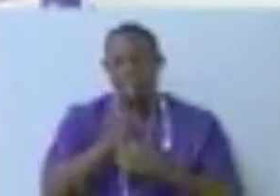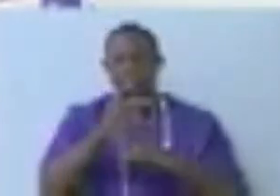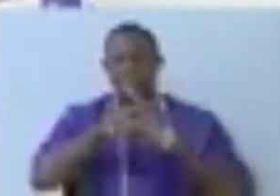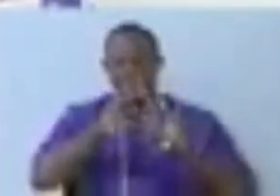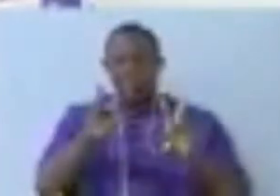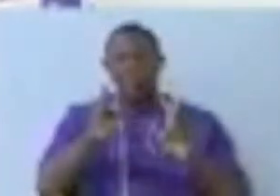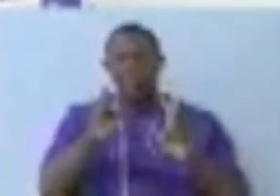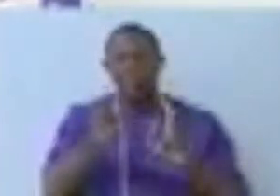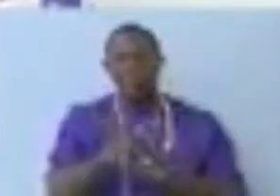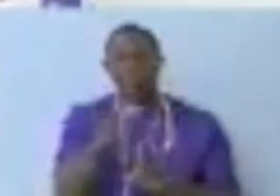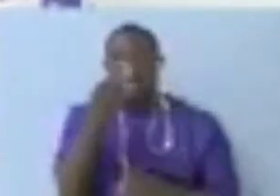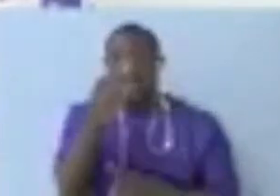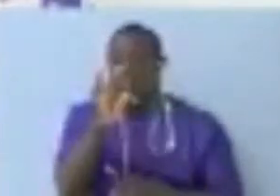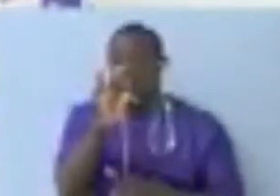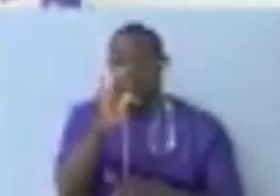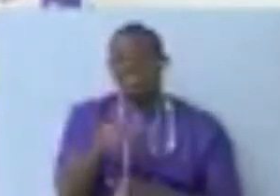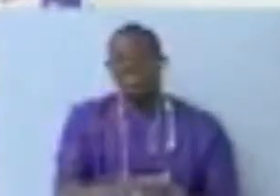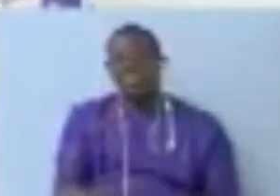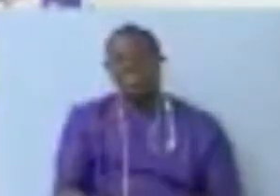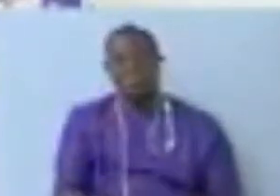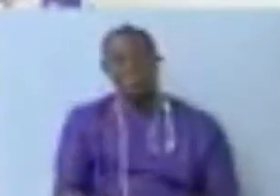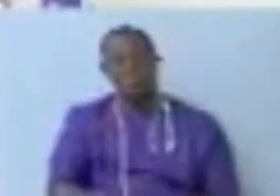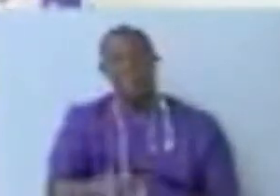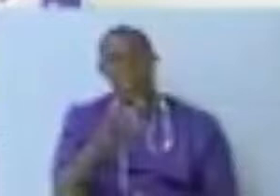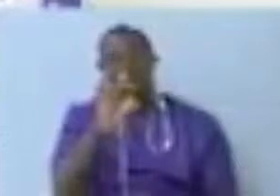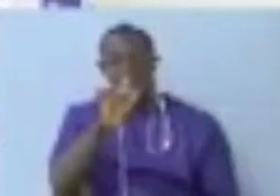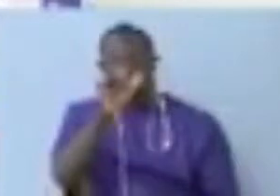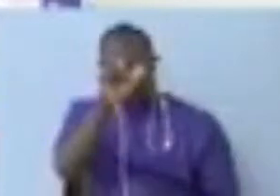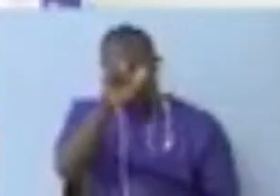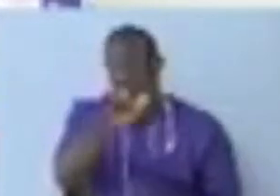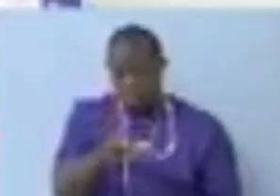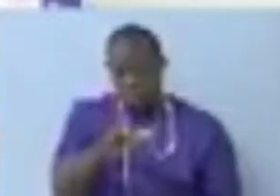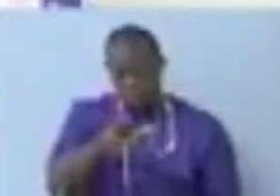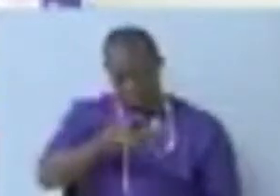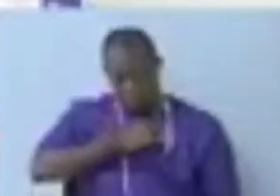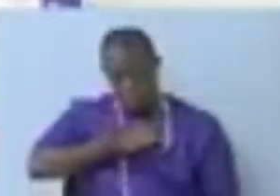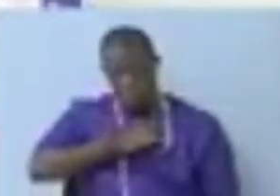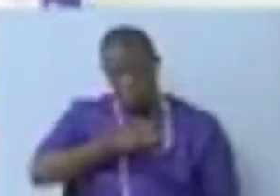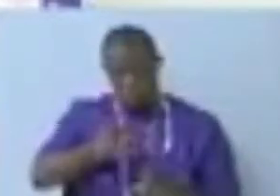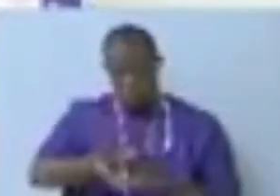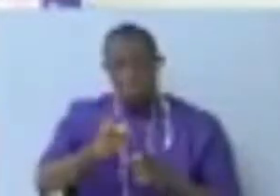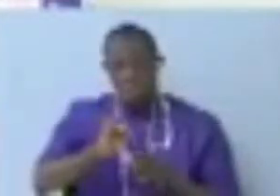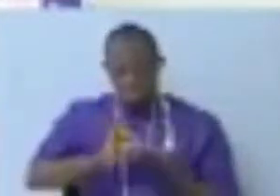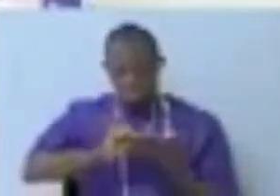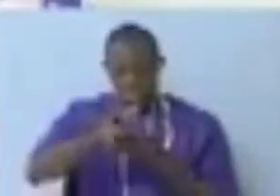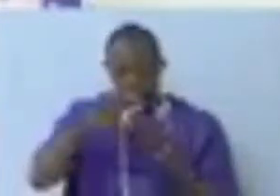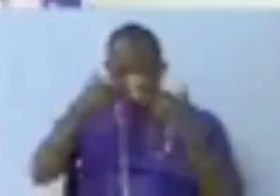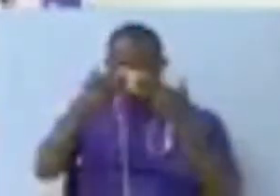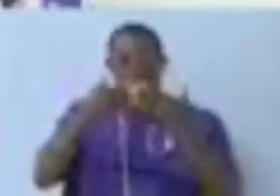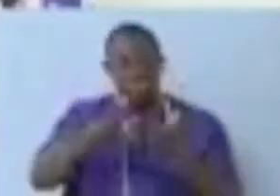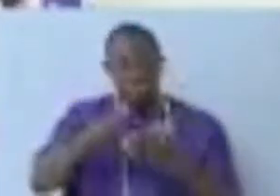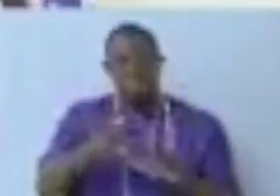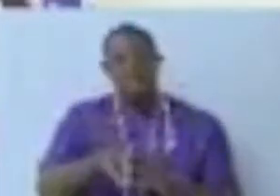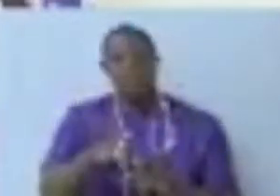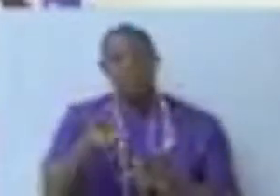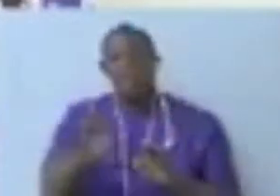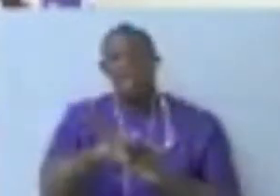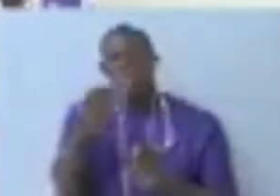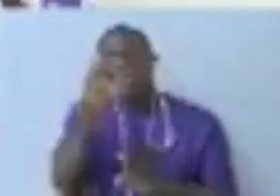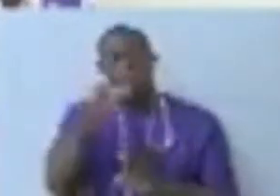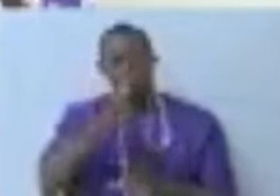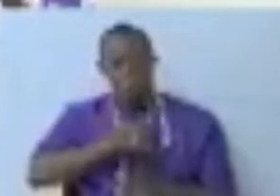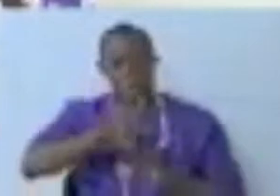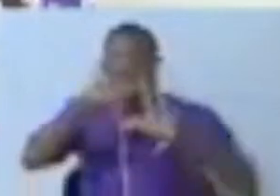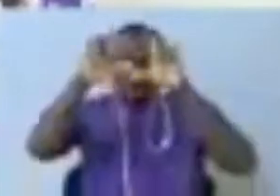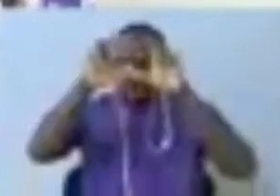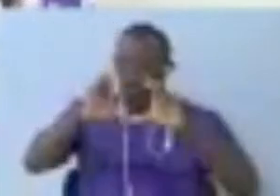no if it is personally attributed to me. na tara ya fonte ndala karola Merely putting my picture or